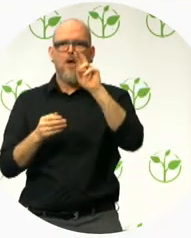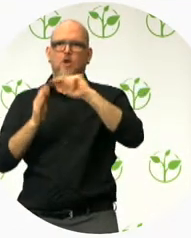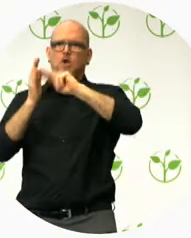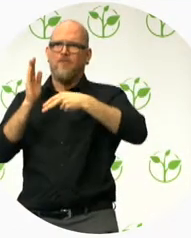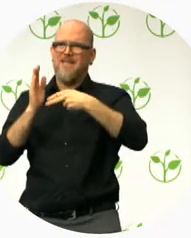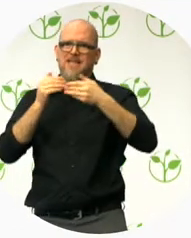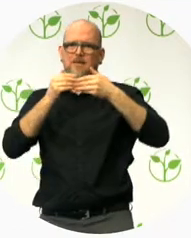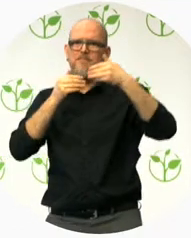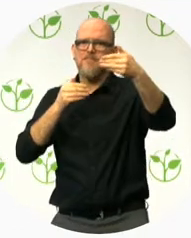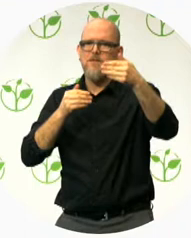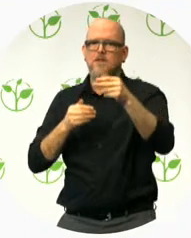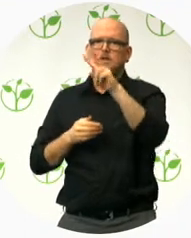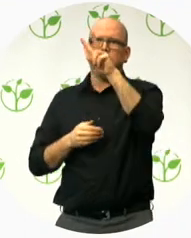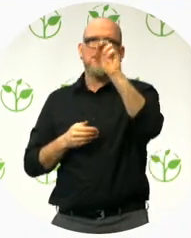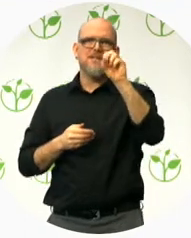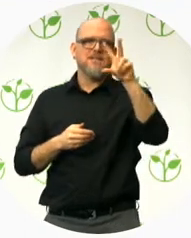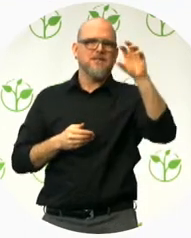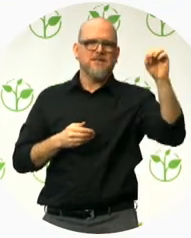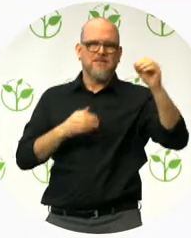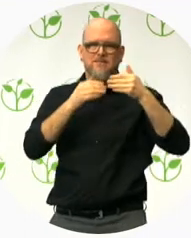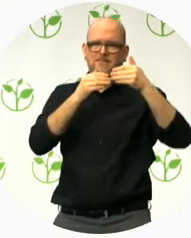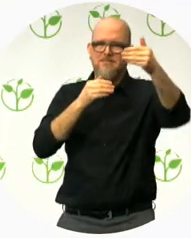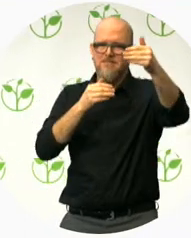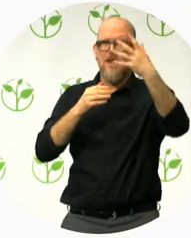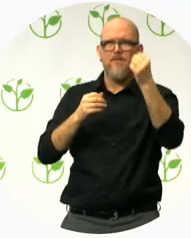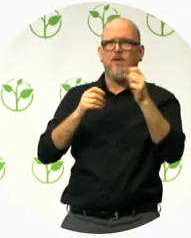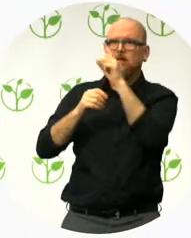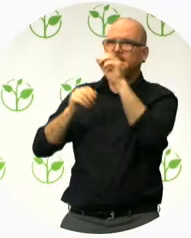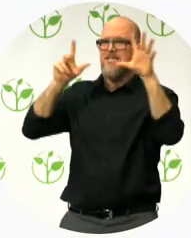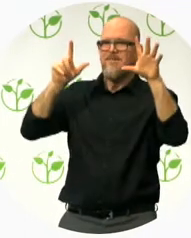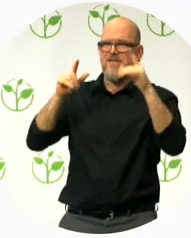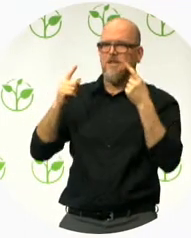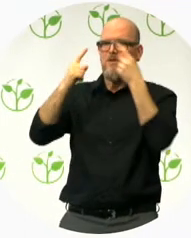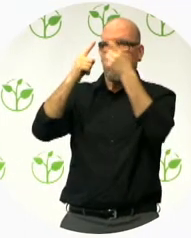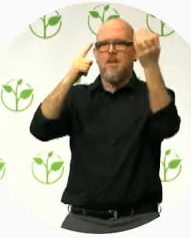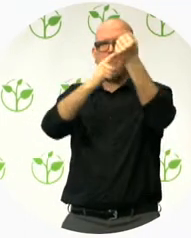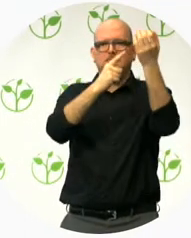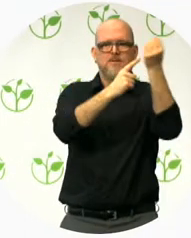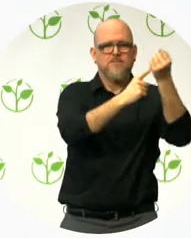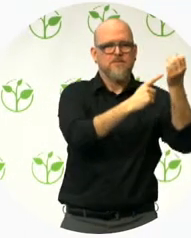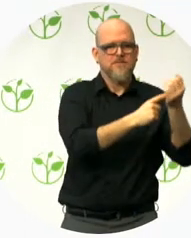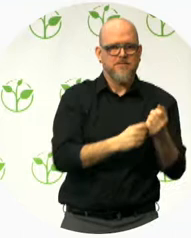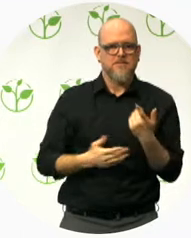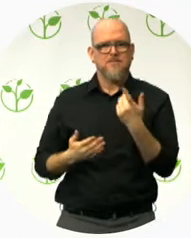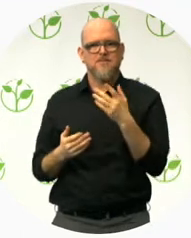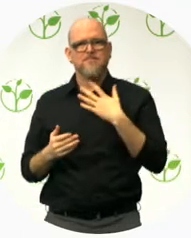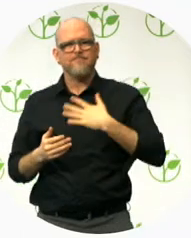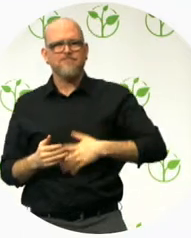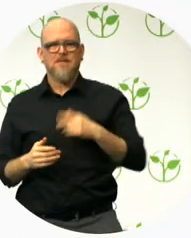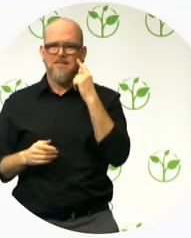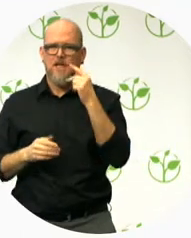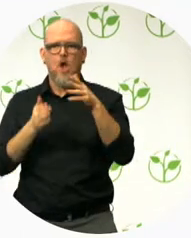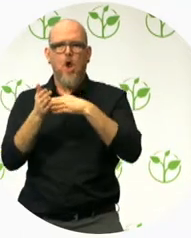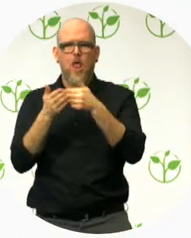17 goals. And for those who can see, I'm wearing here a brooch with the 17 colors of the SDGs, Sustainable